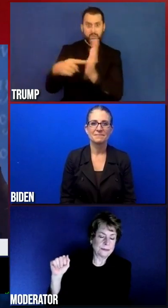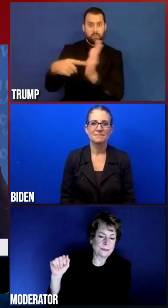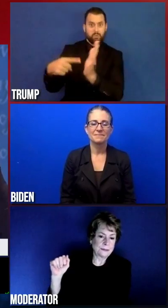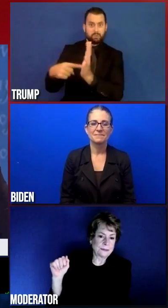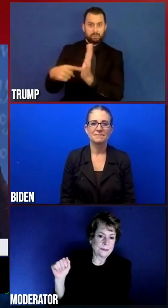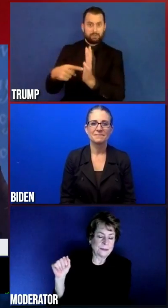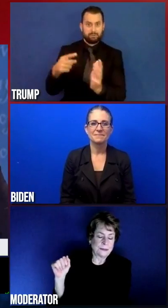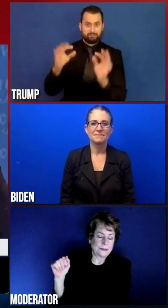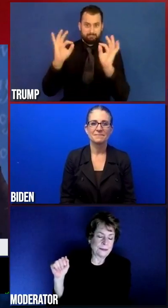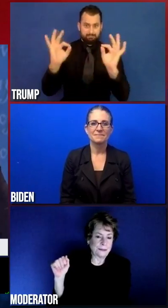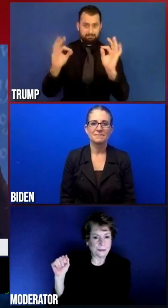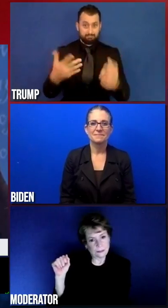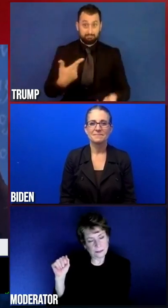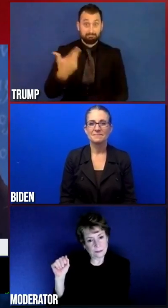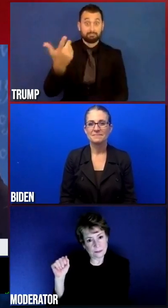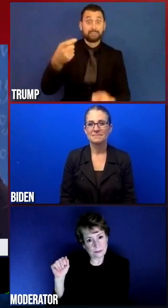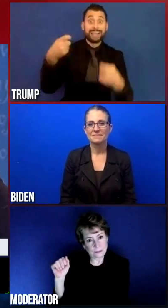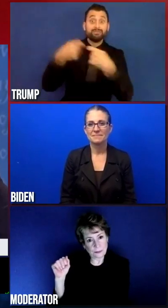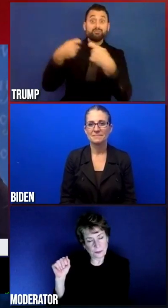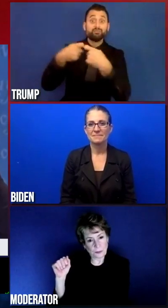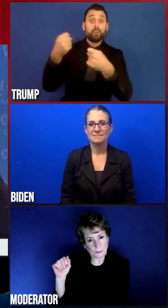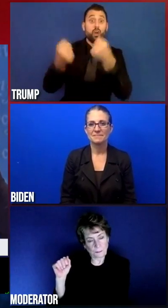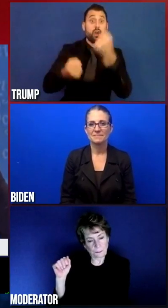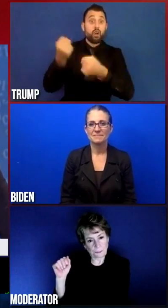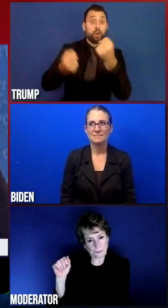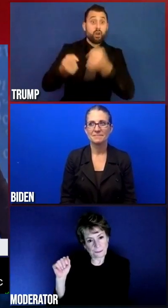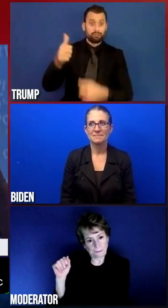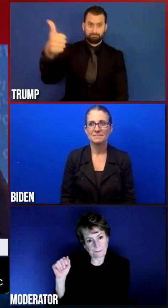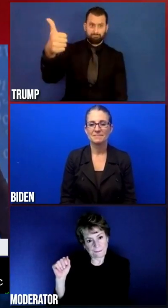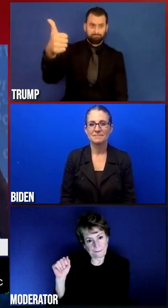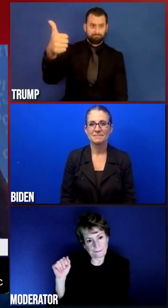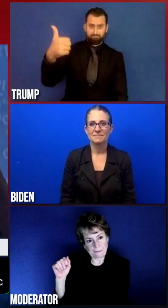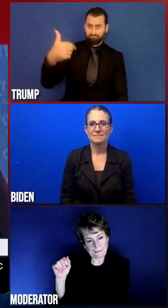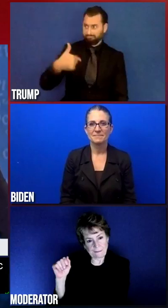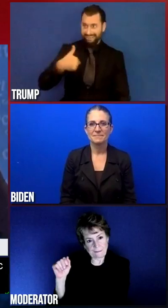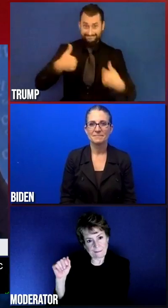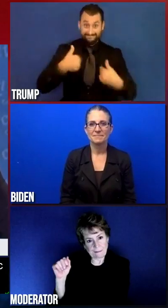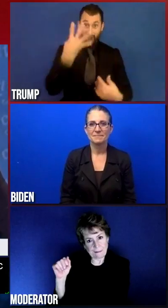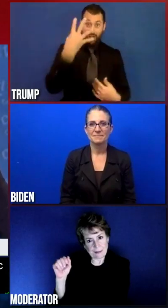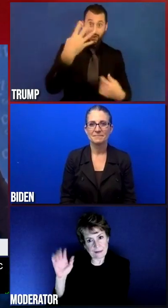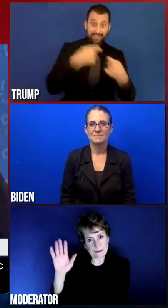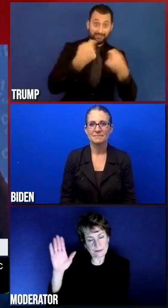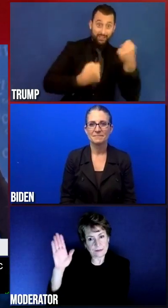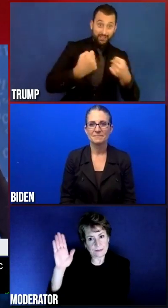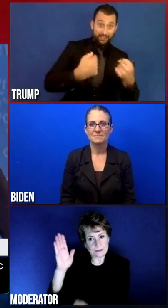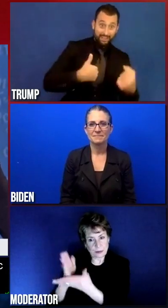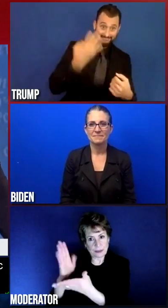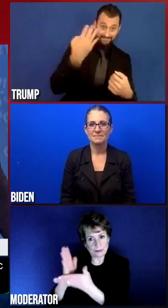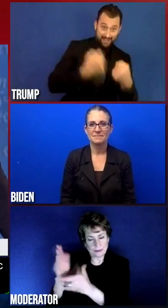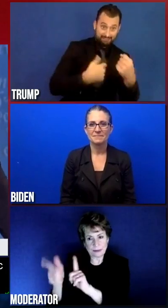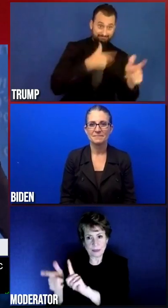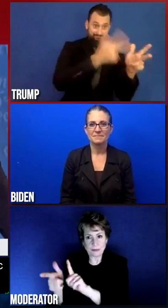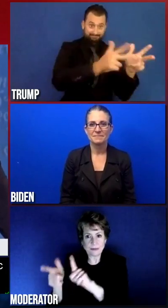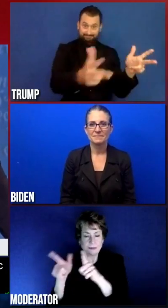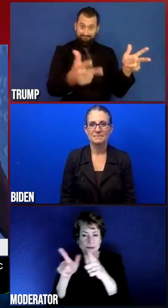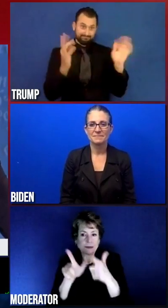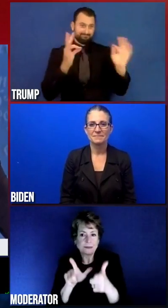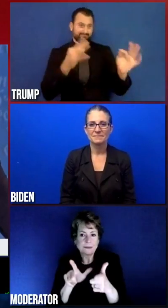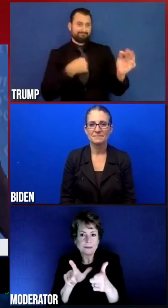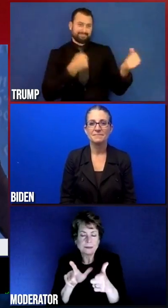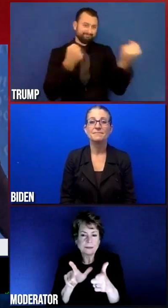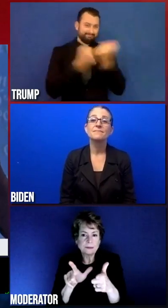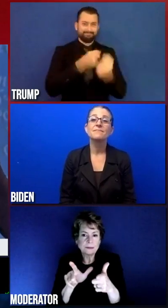for electric cars. But what they've done in California is just crazy. Right. Vice President Biden, I'd like you to respond to